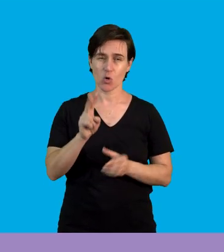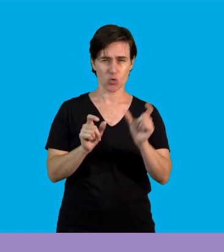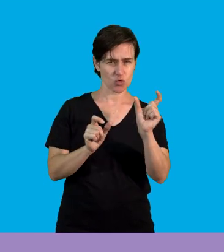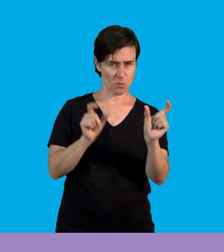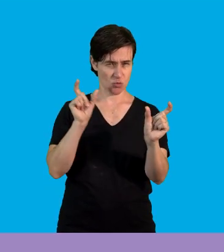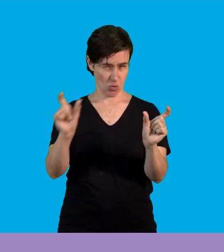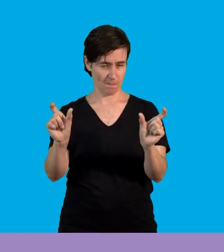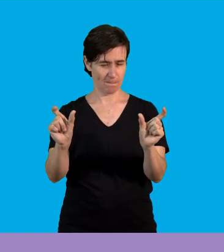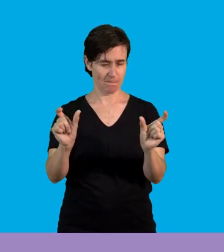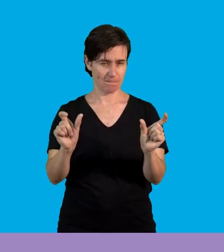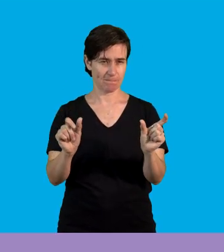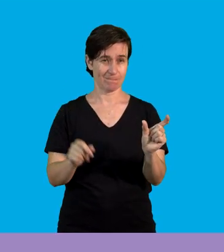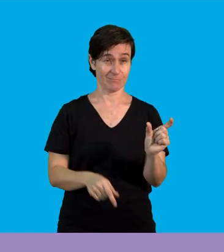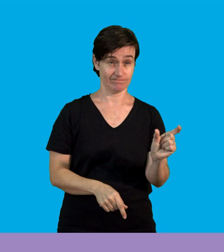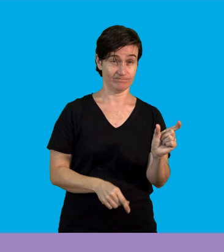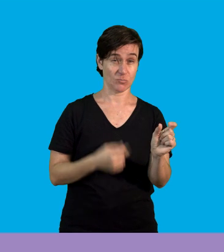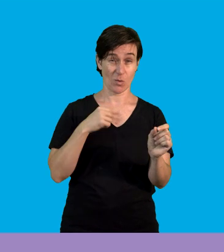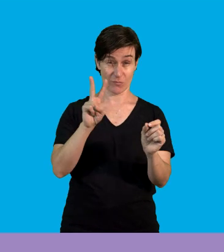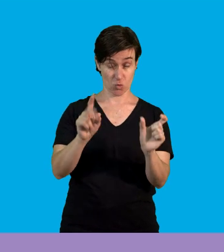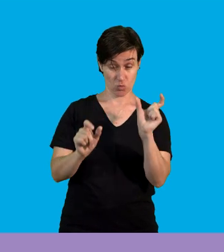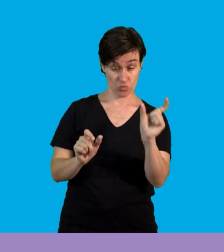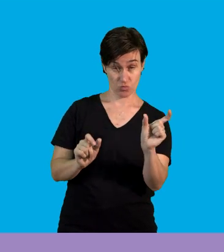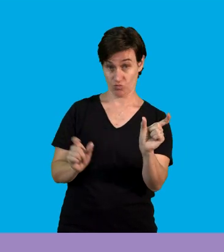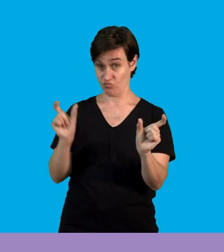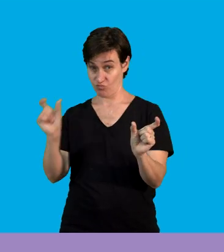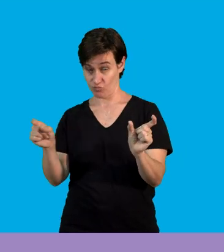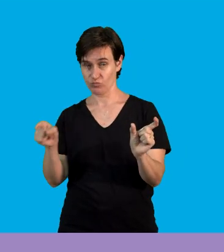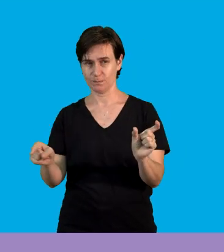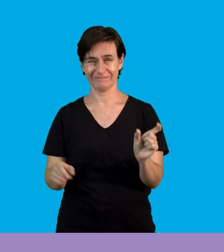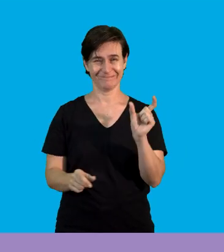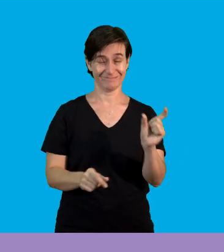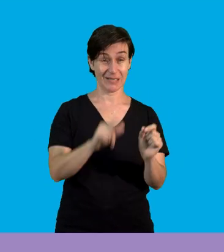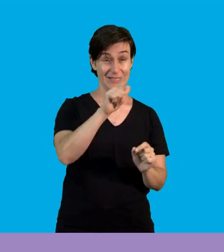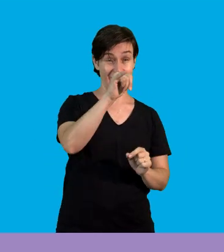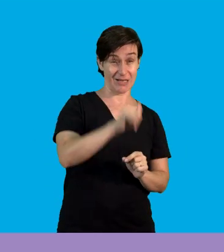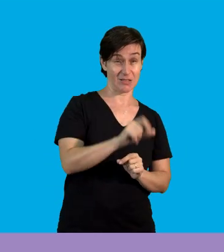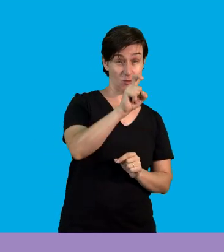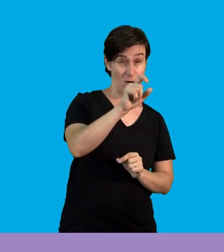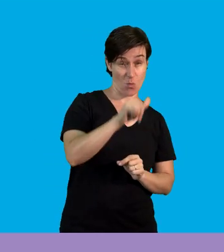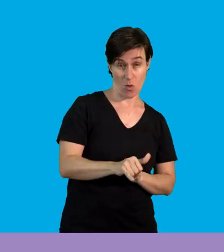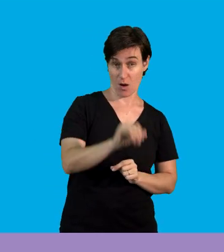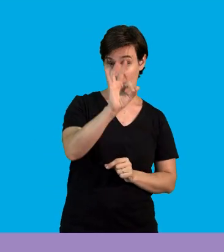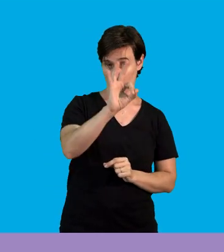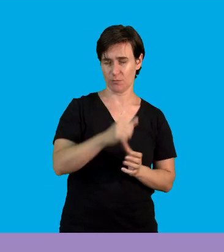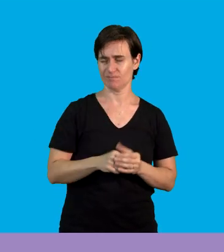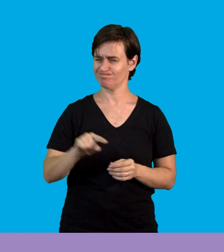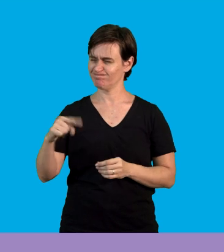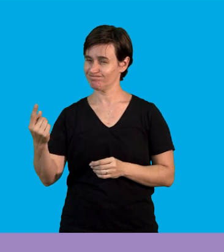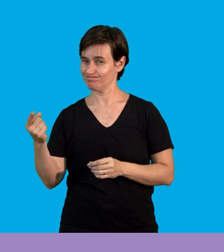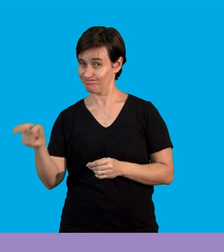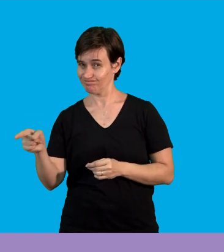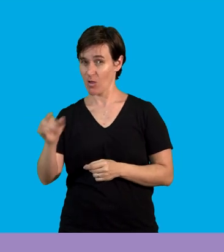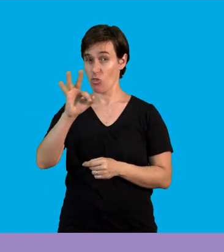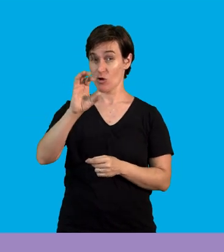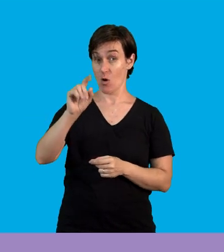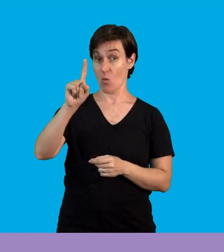at the terms that we are given. We have 2 terms. That is our first term, and that